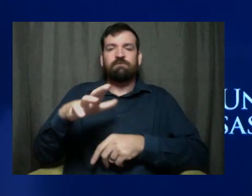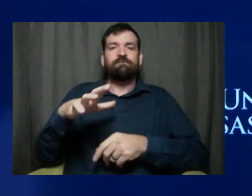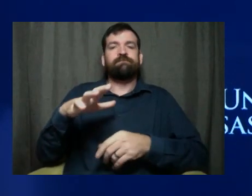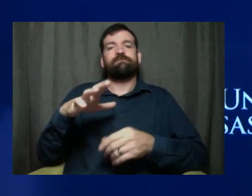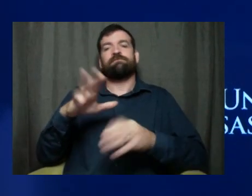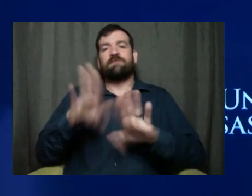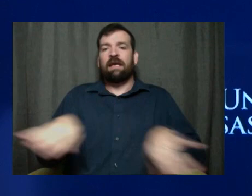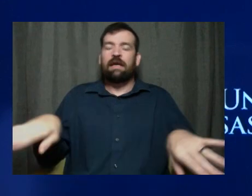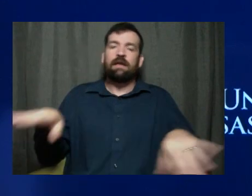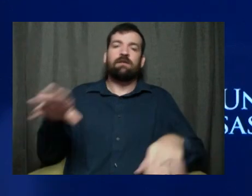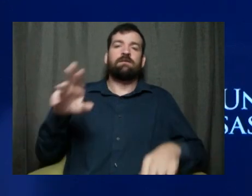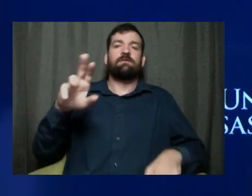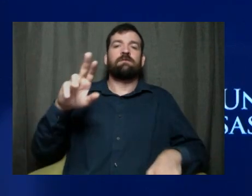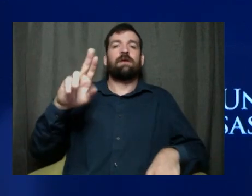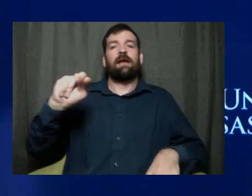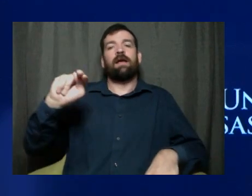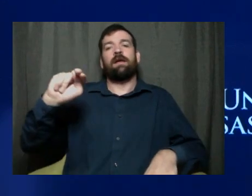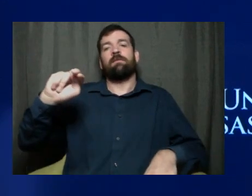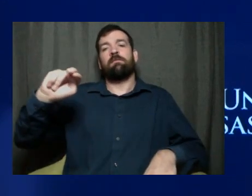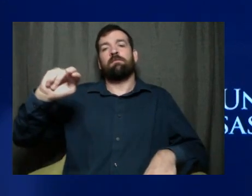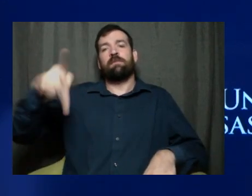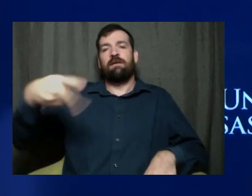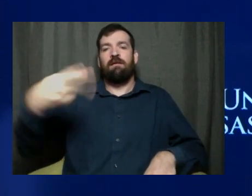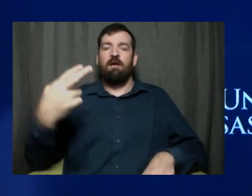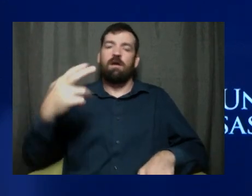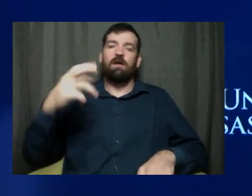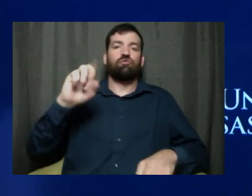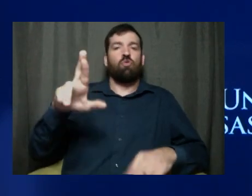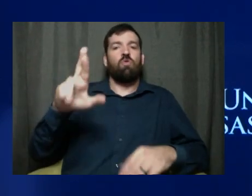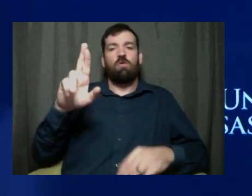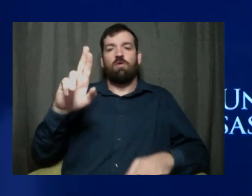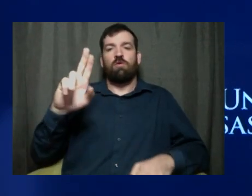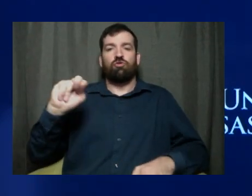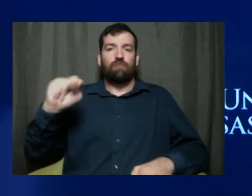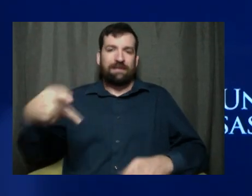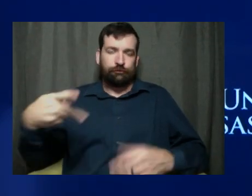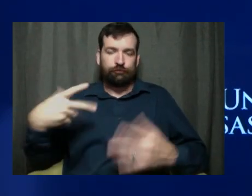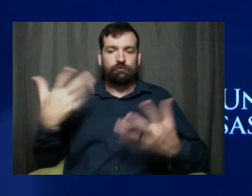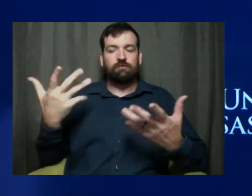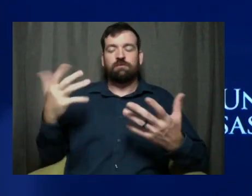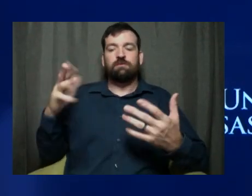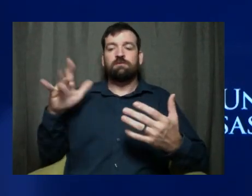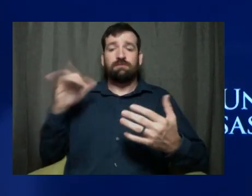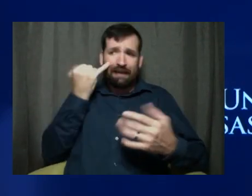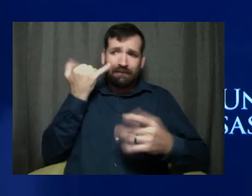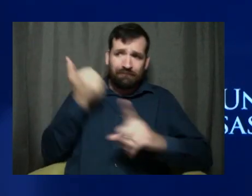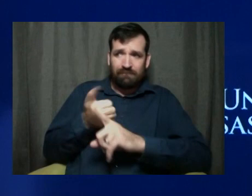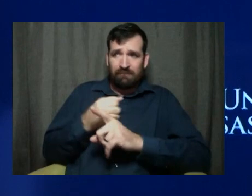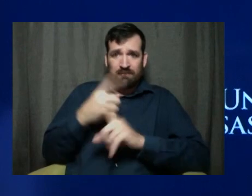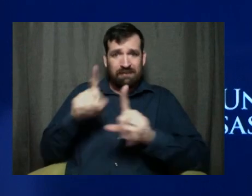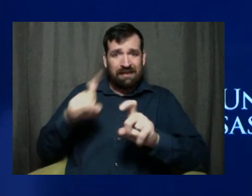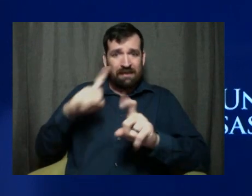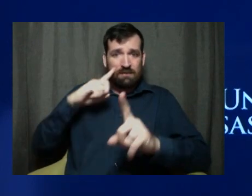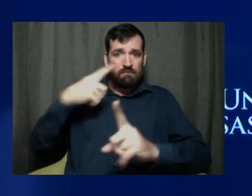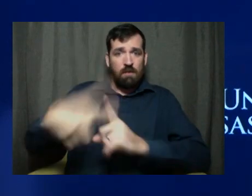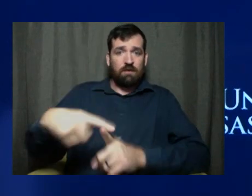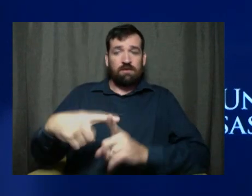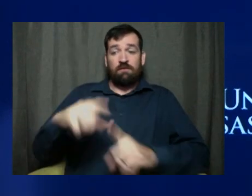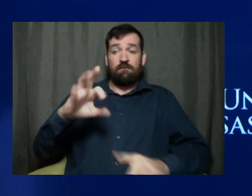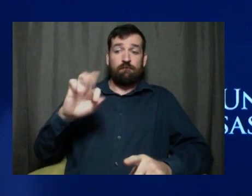there, because sometimes it's gonna, if you're positive for flu, for